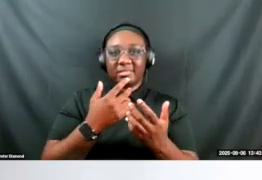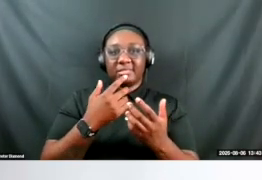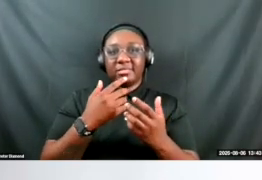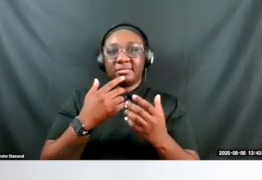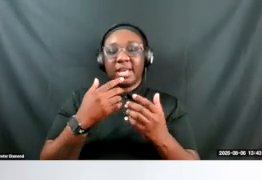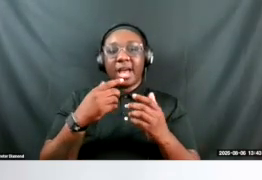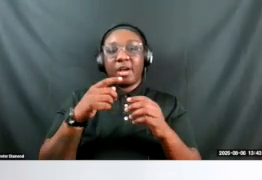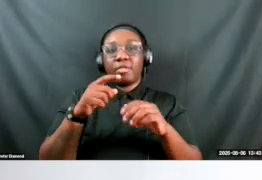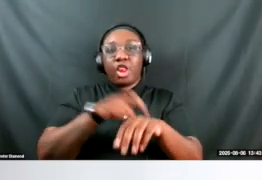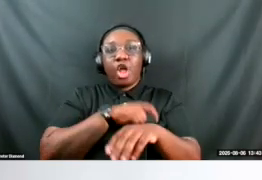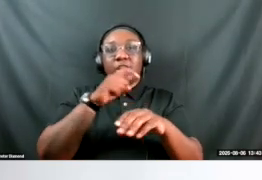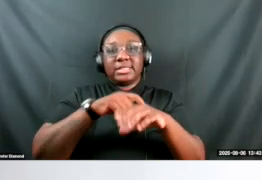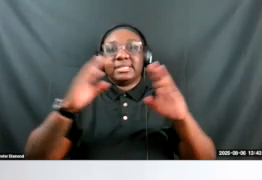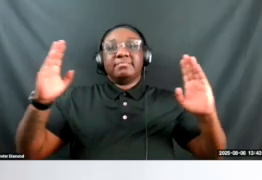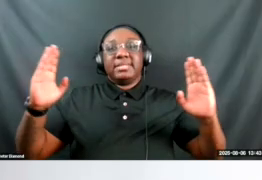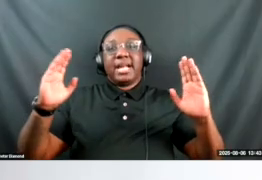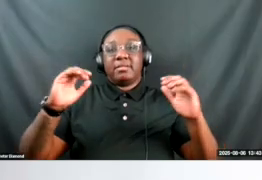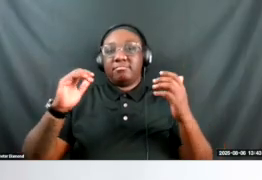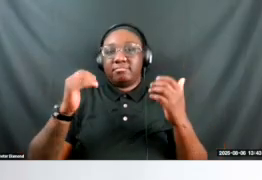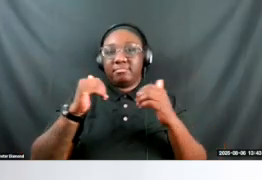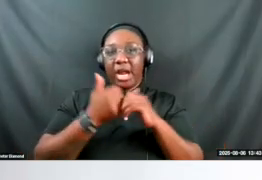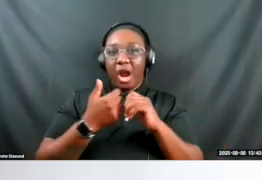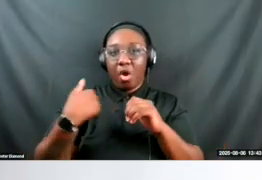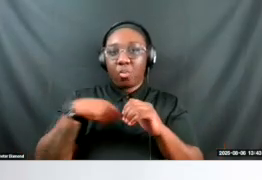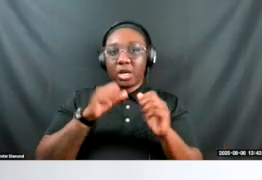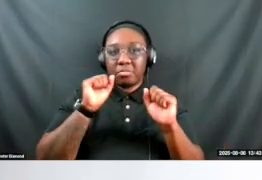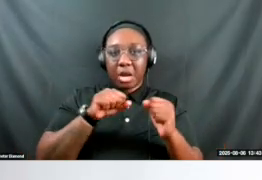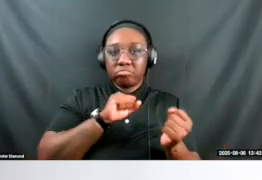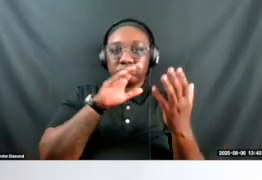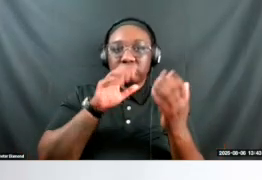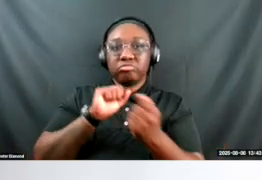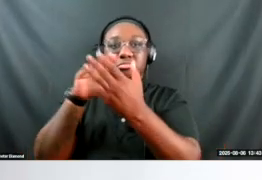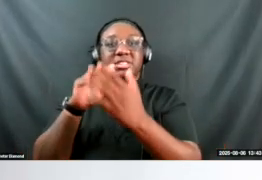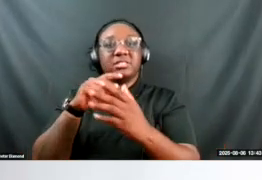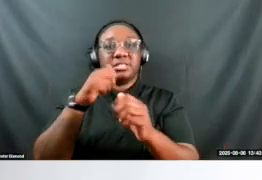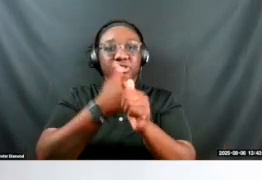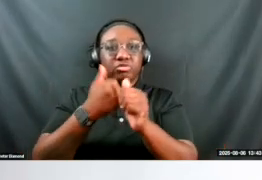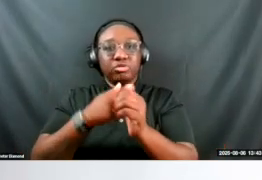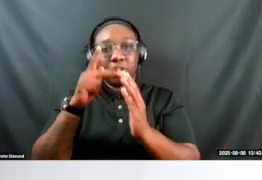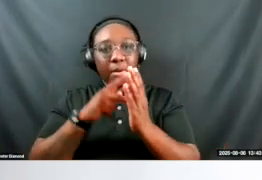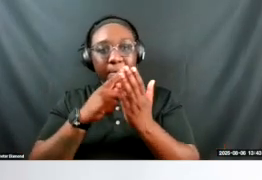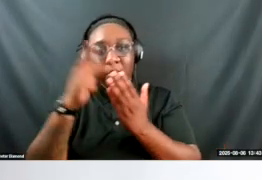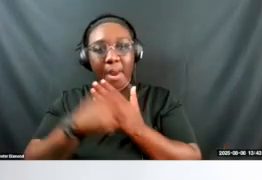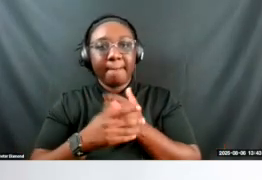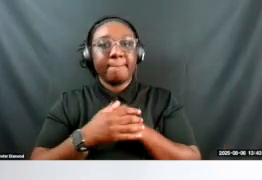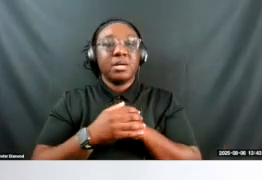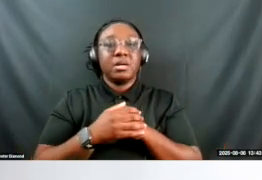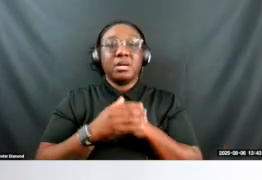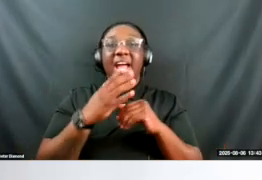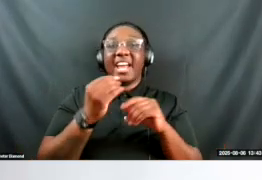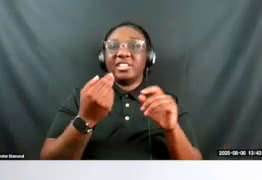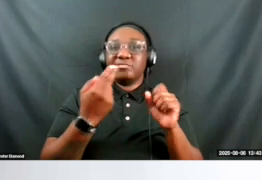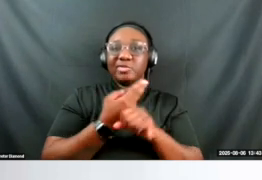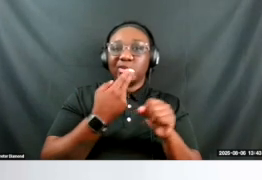enabling CARB and program administrators to fine-tune each program through data-driven metrics while incorporating stakeholder